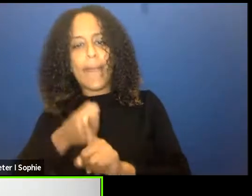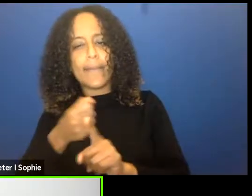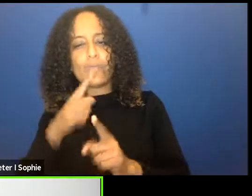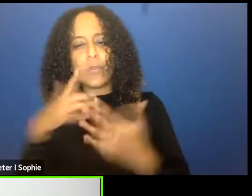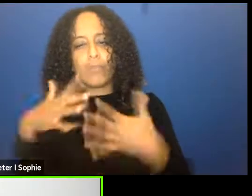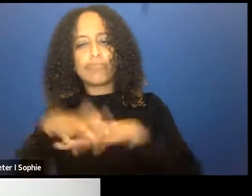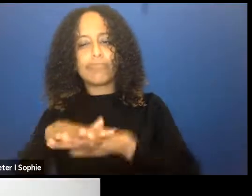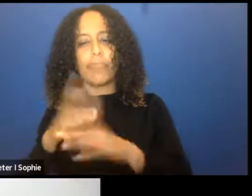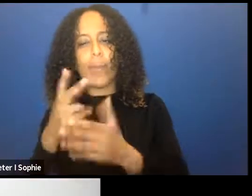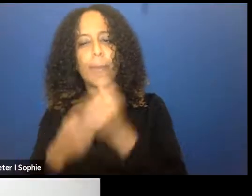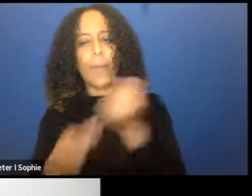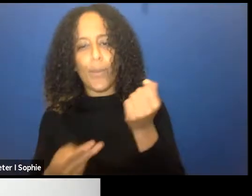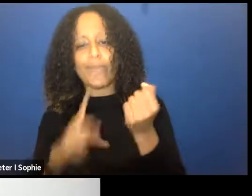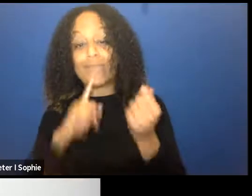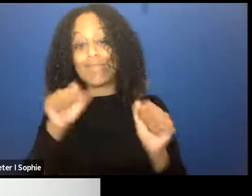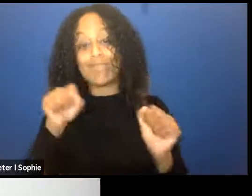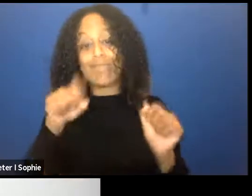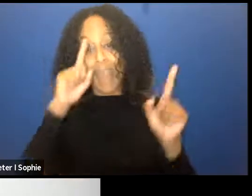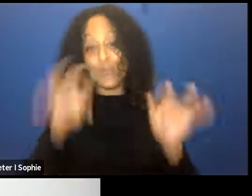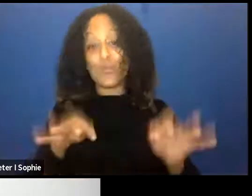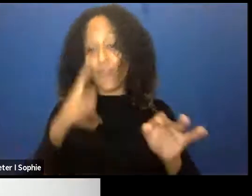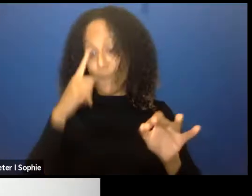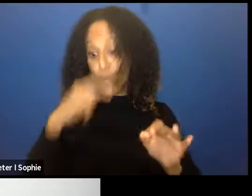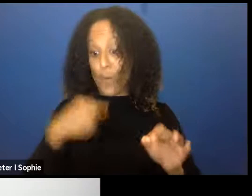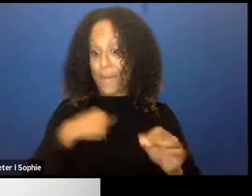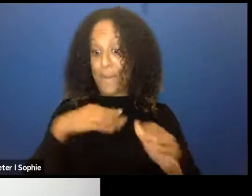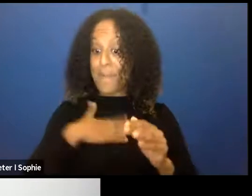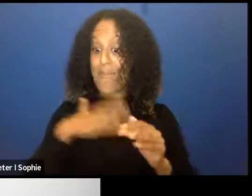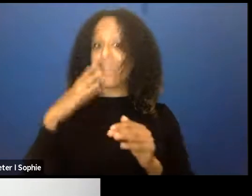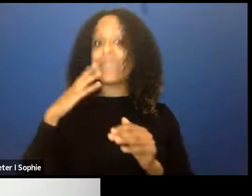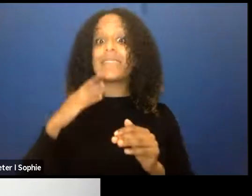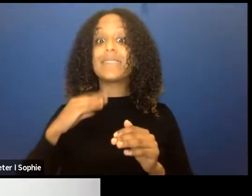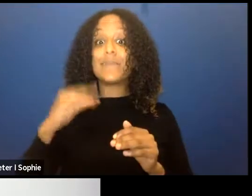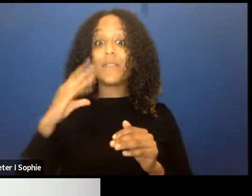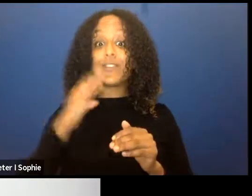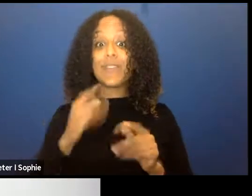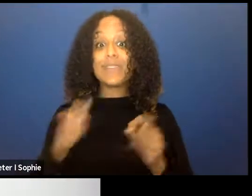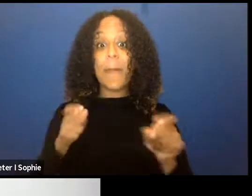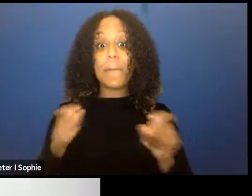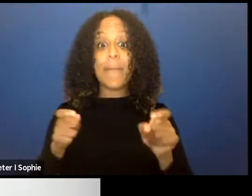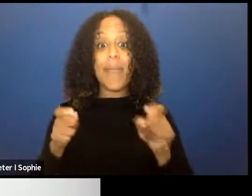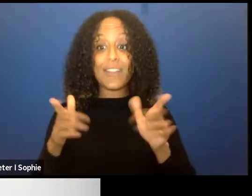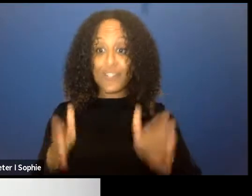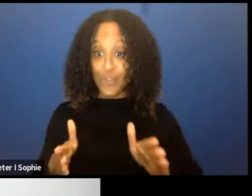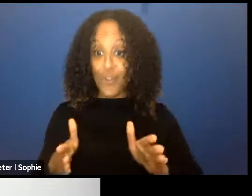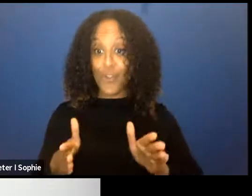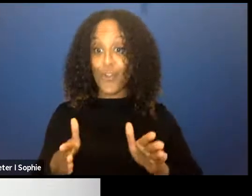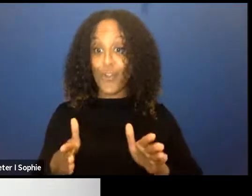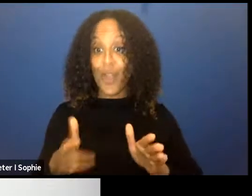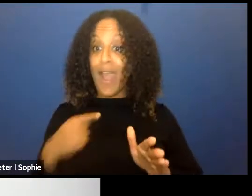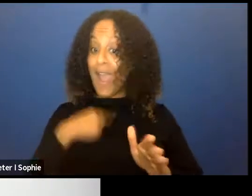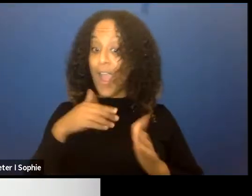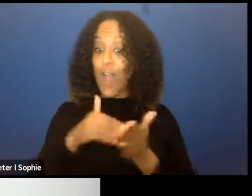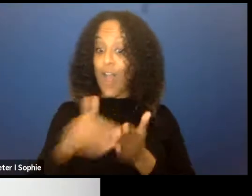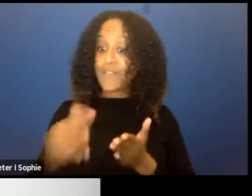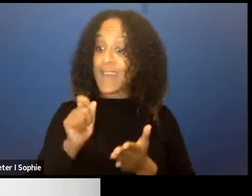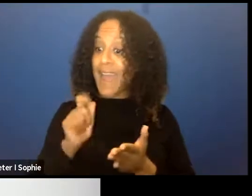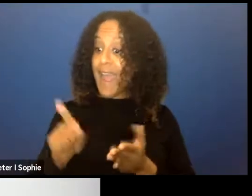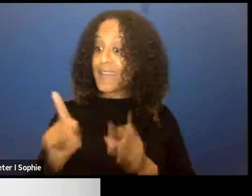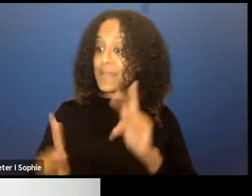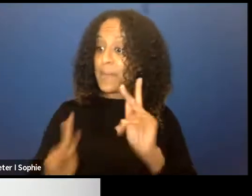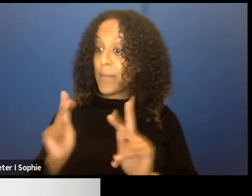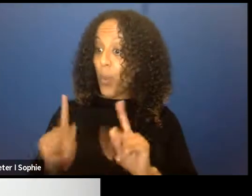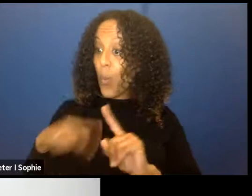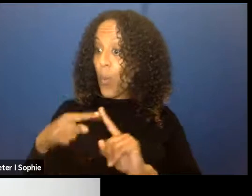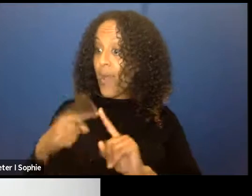Yeah, absolutely. I think for me, in my experience as a manager, I often ask people when they